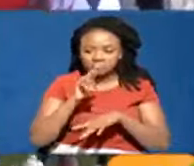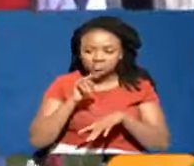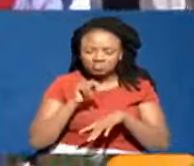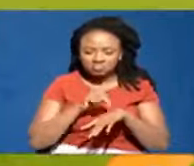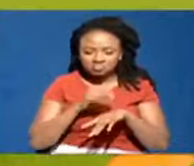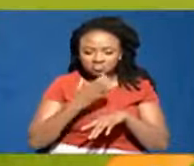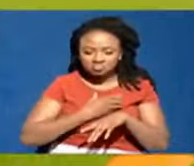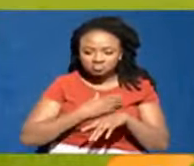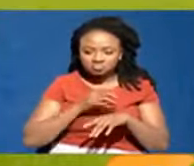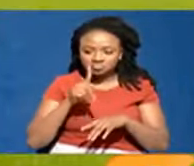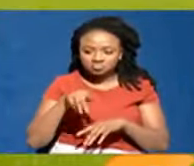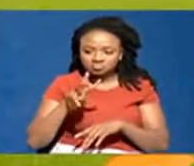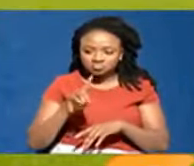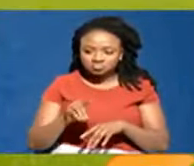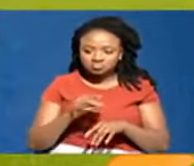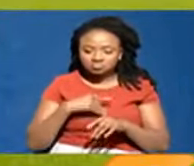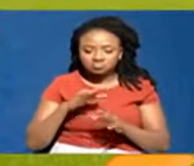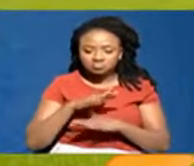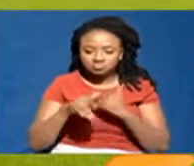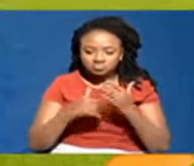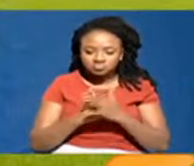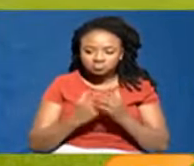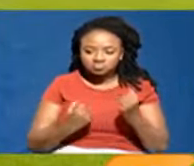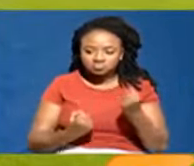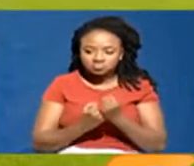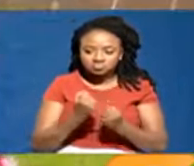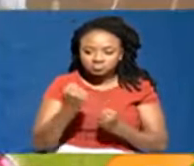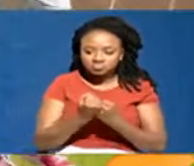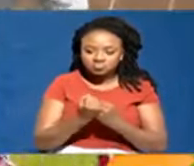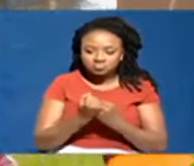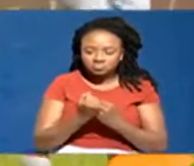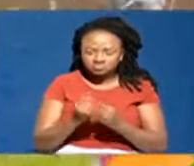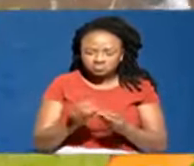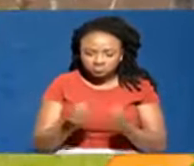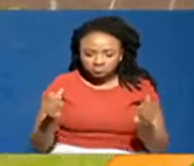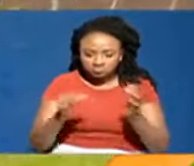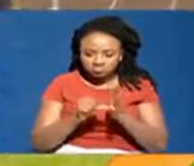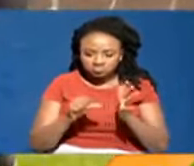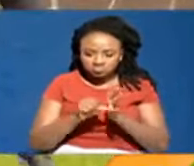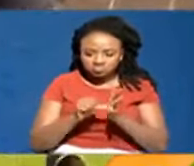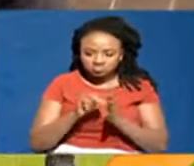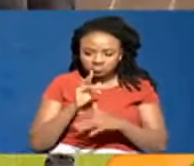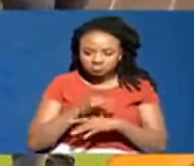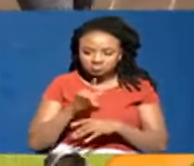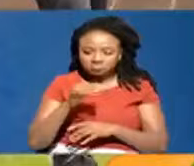with Disability put their hands on deck to champion for individuals fighting this disease.